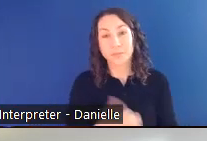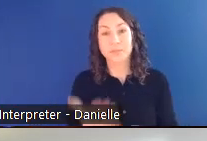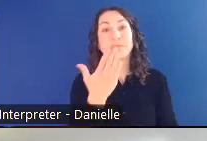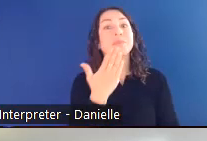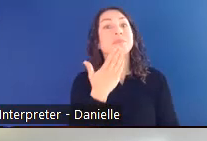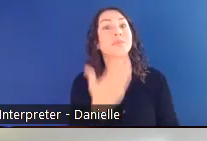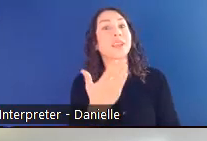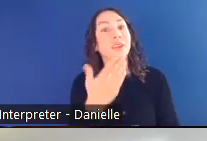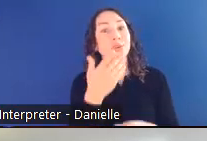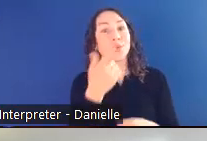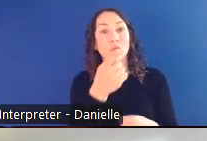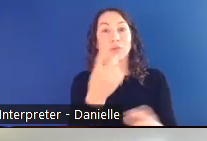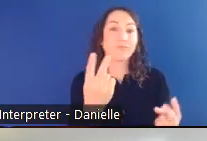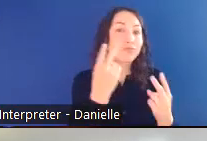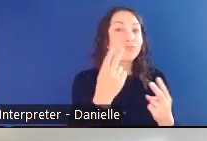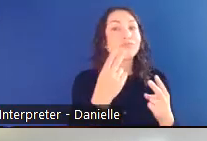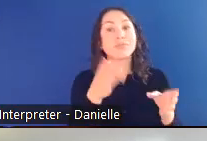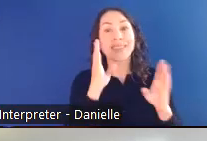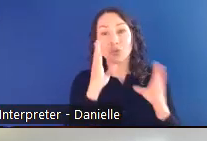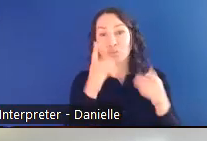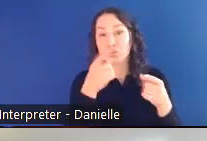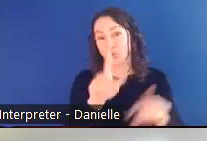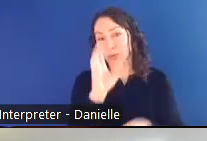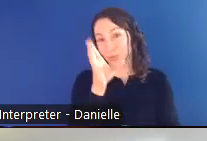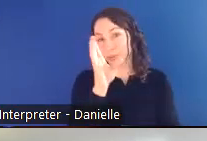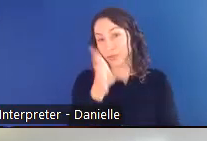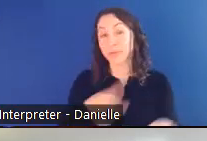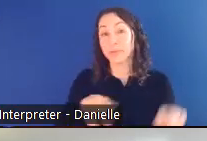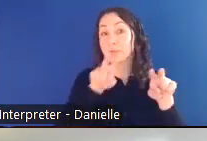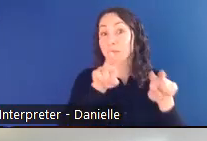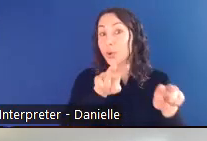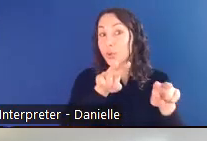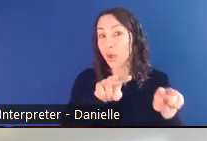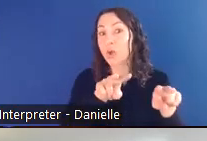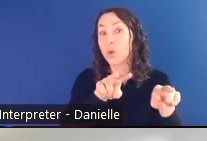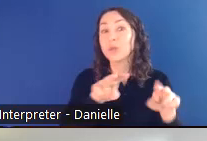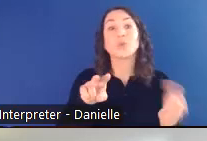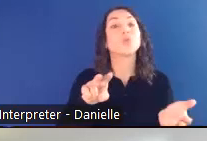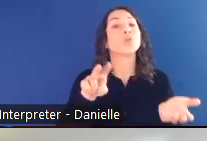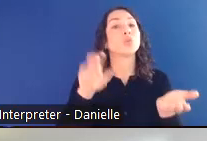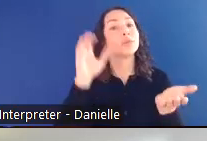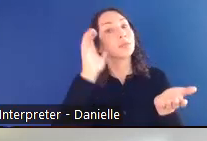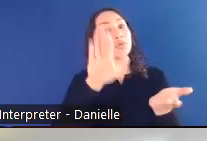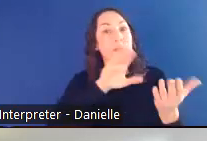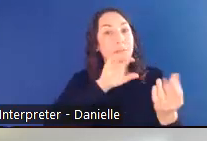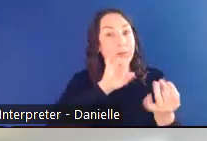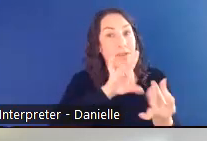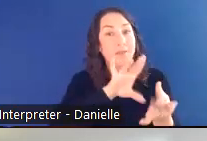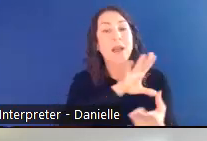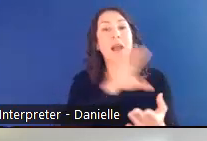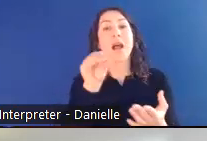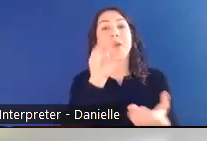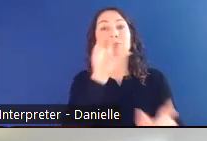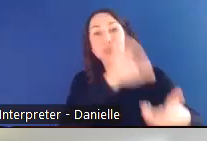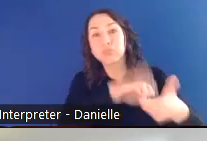HUD's programs and for your attention during this presentation. We look forward to hearing from you and working together to best serve Denver's